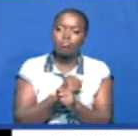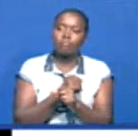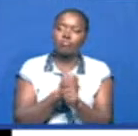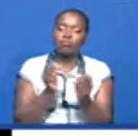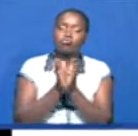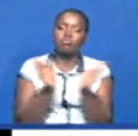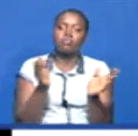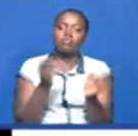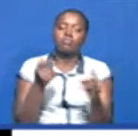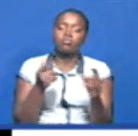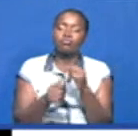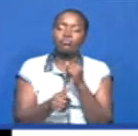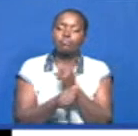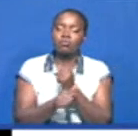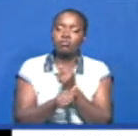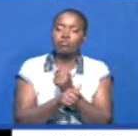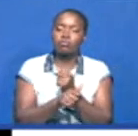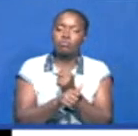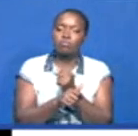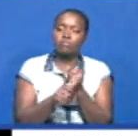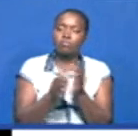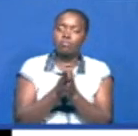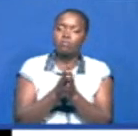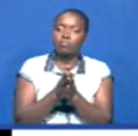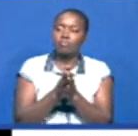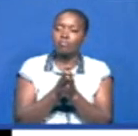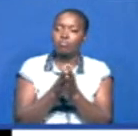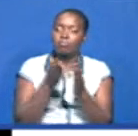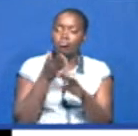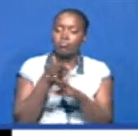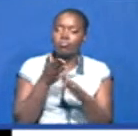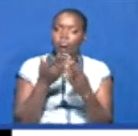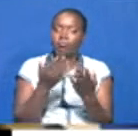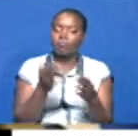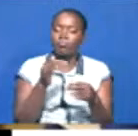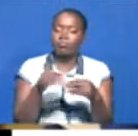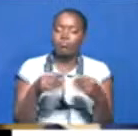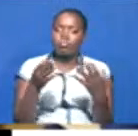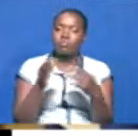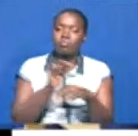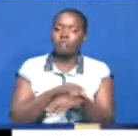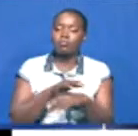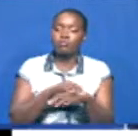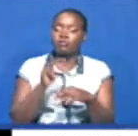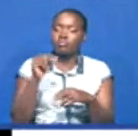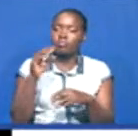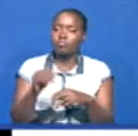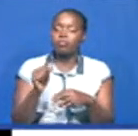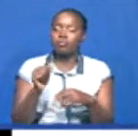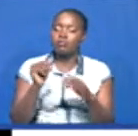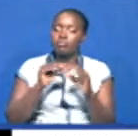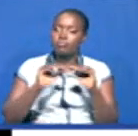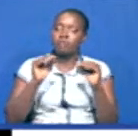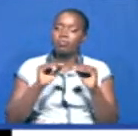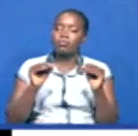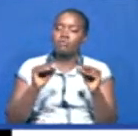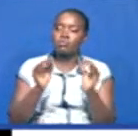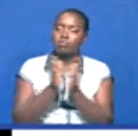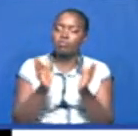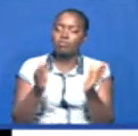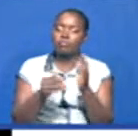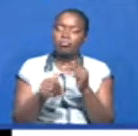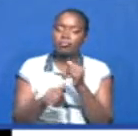from harmful counterfeit products and goods. SCA continues to enlighten the public on the dangers of counterfeit